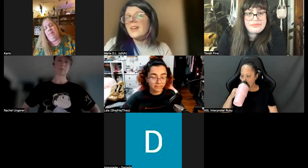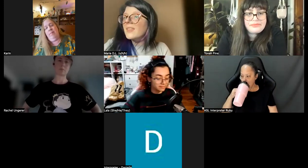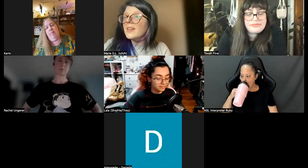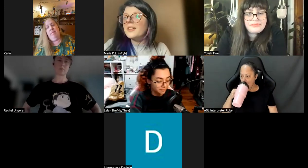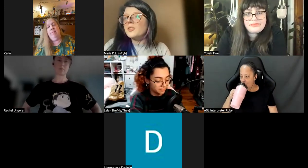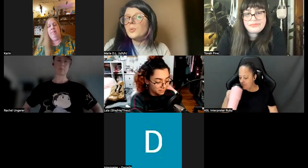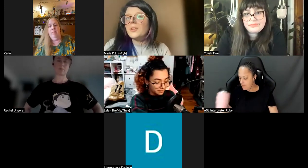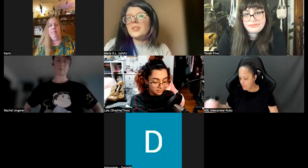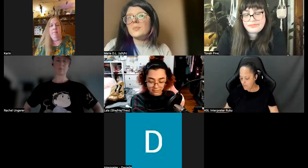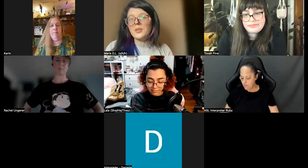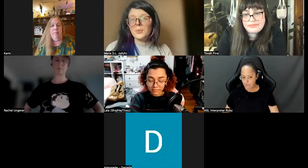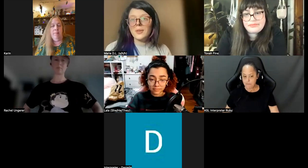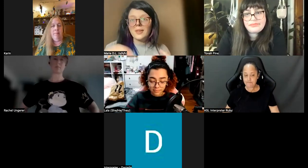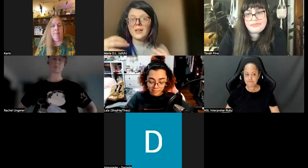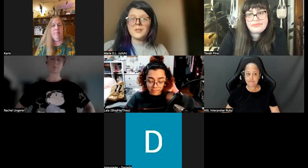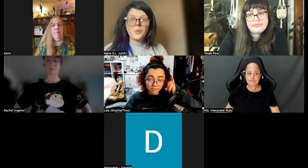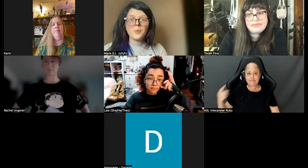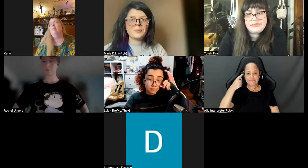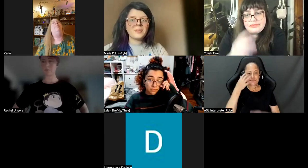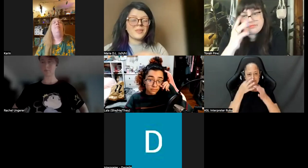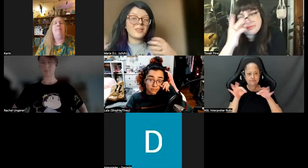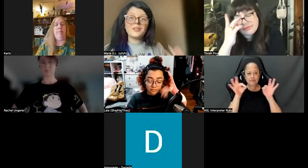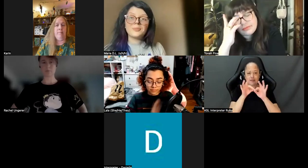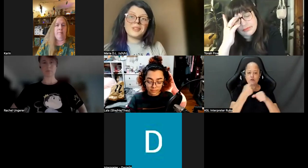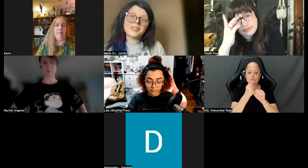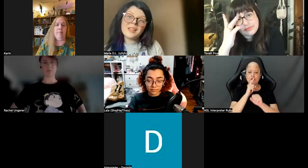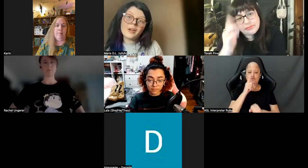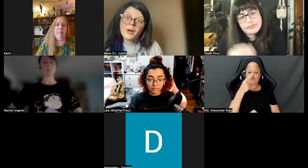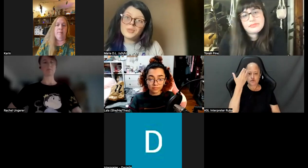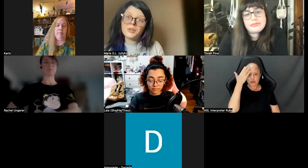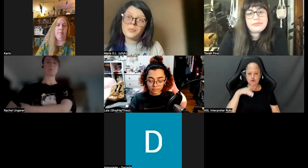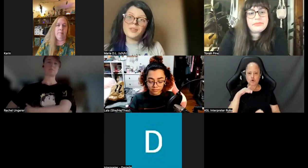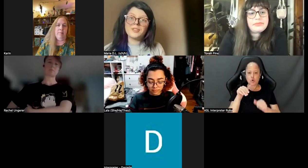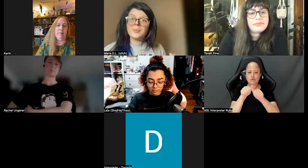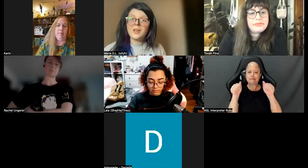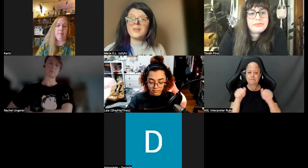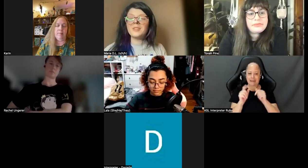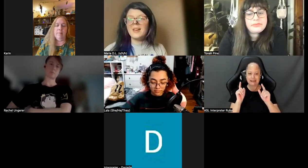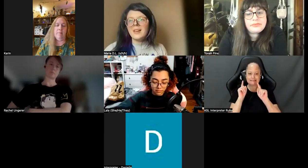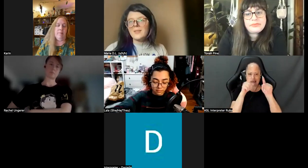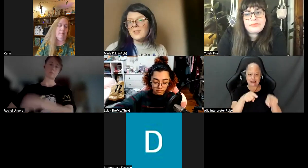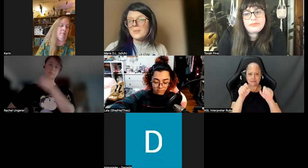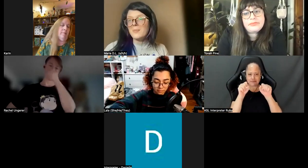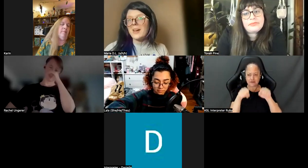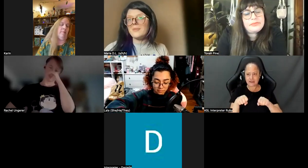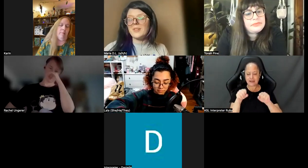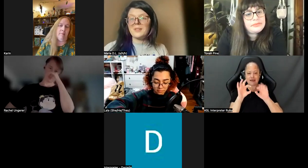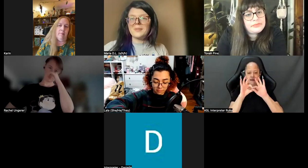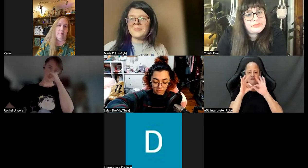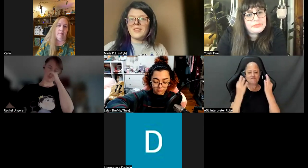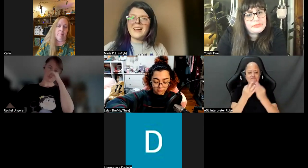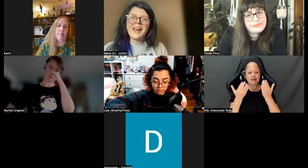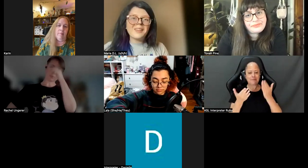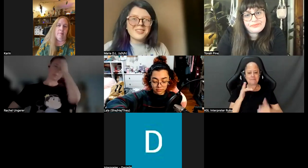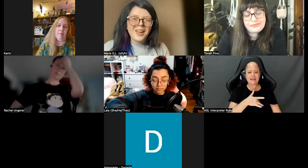Yeah, I think it is important to make sure that they know that there's a space that they can come to, because sometimes family might